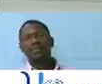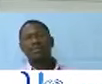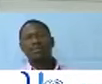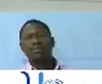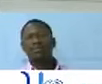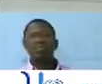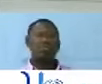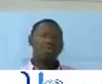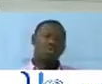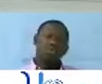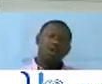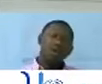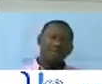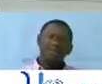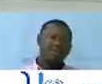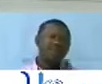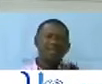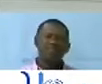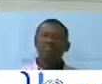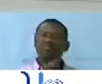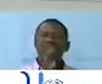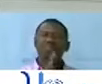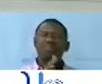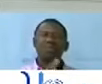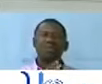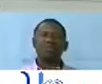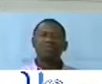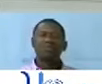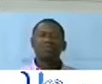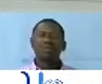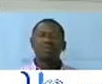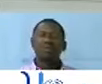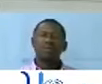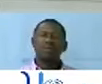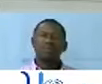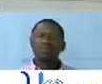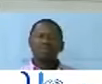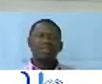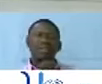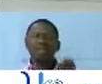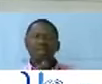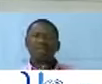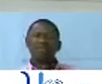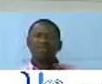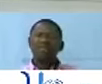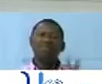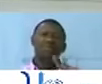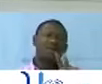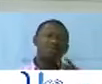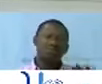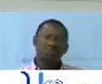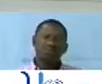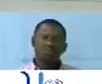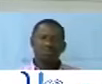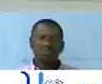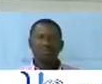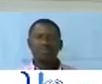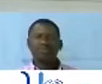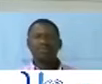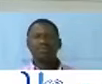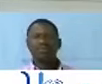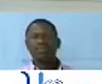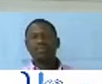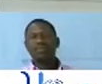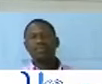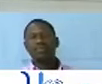geopolitical value. Tay amun ak dara lo xamne ni feñal lu jëm ci wali nek dekkemi fim nekke